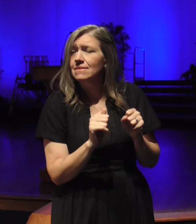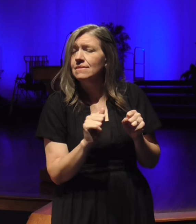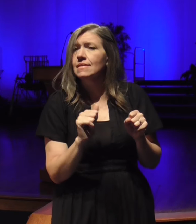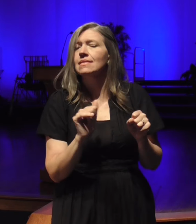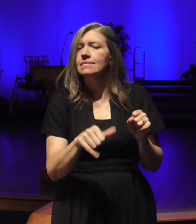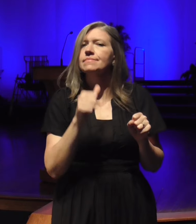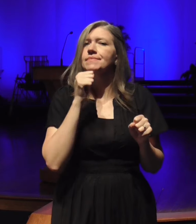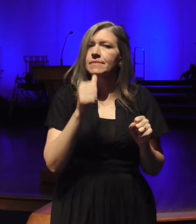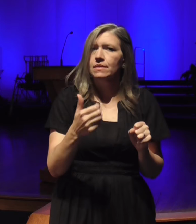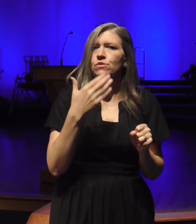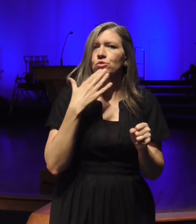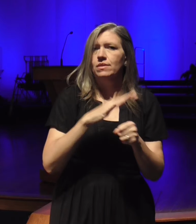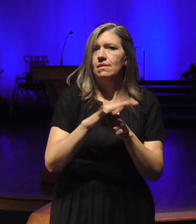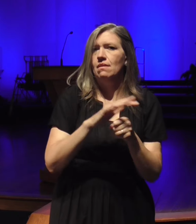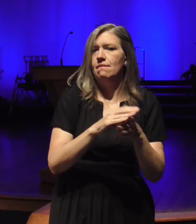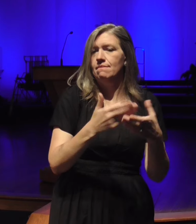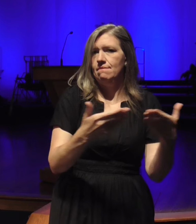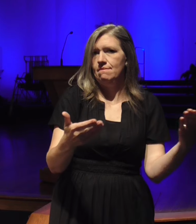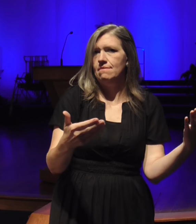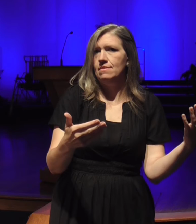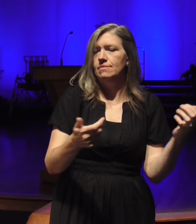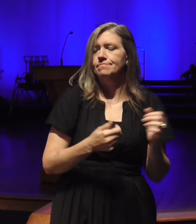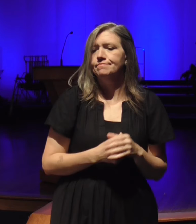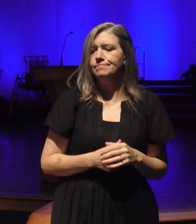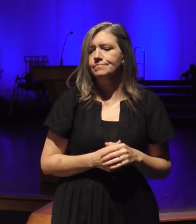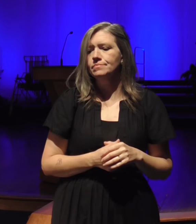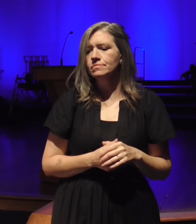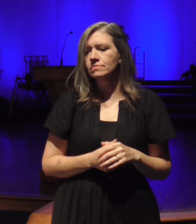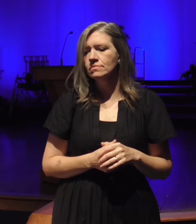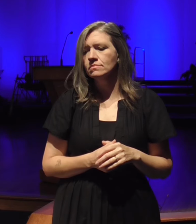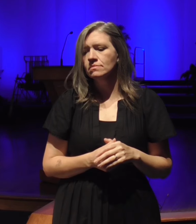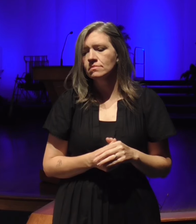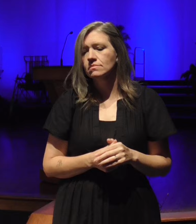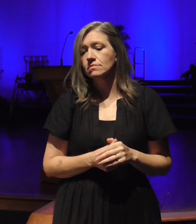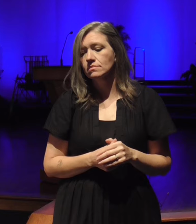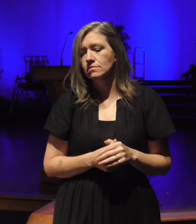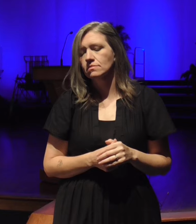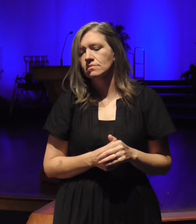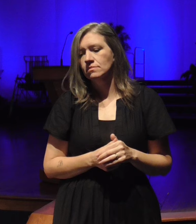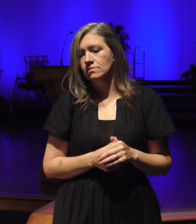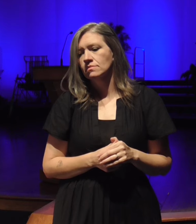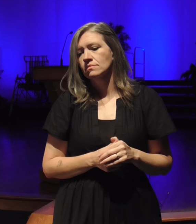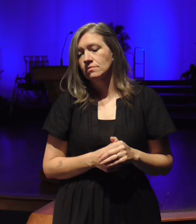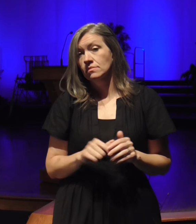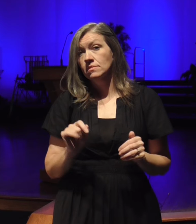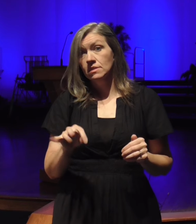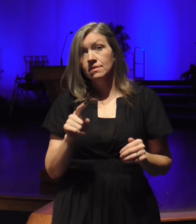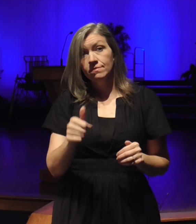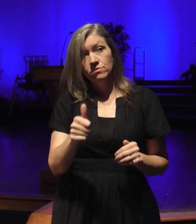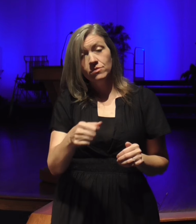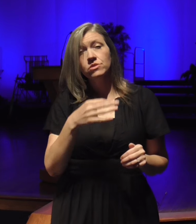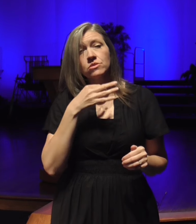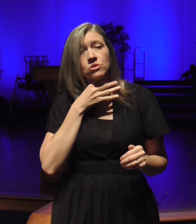the courage to release the not good enough. The not good enough.